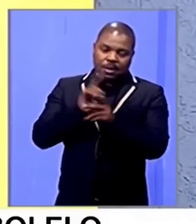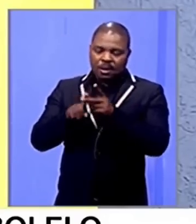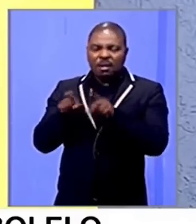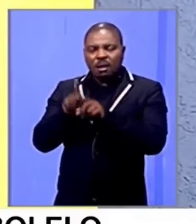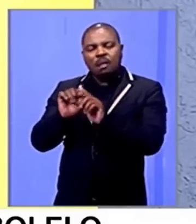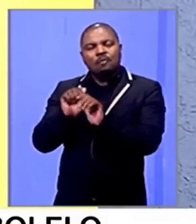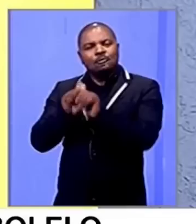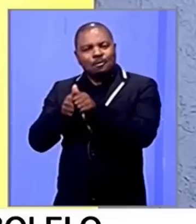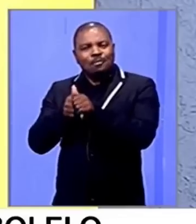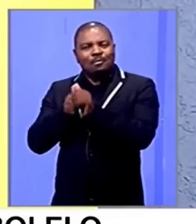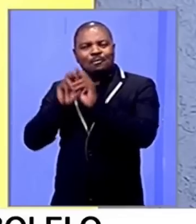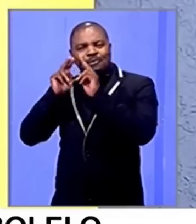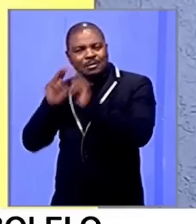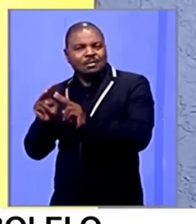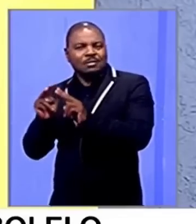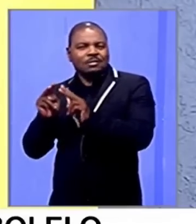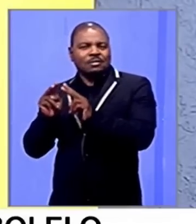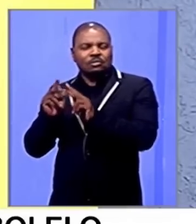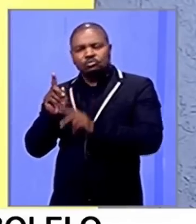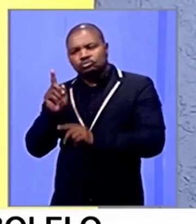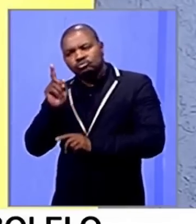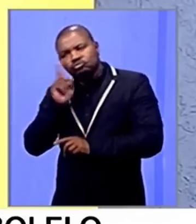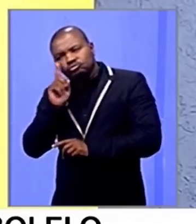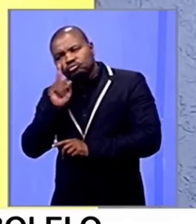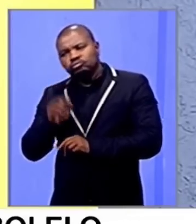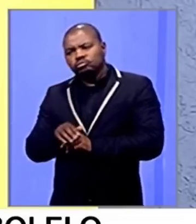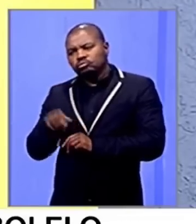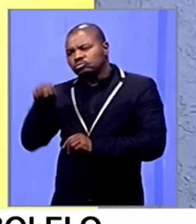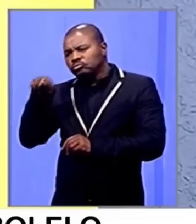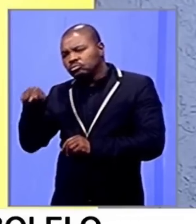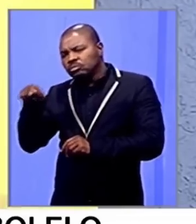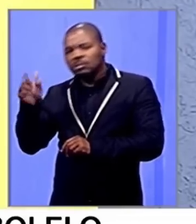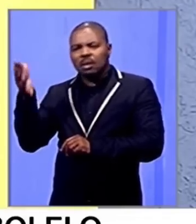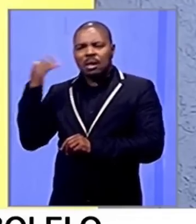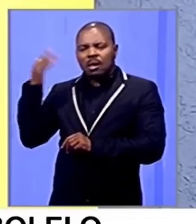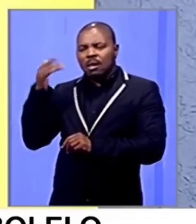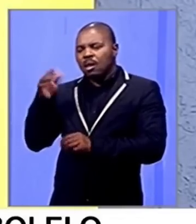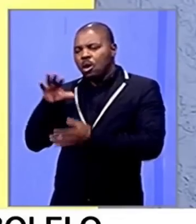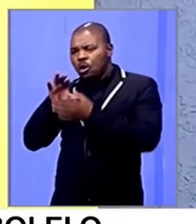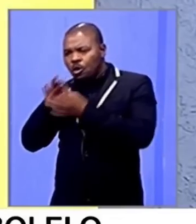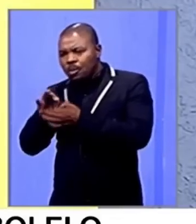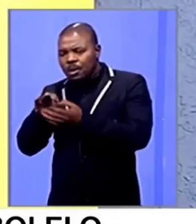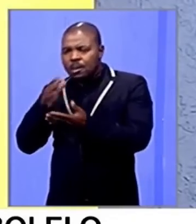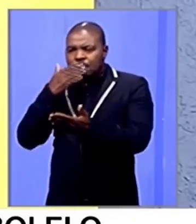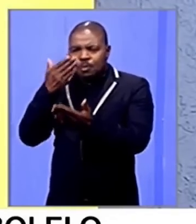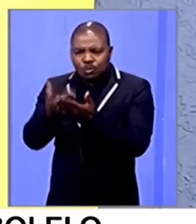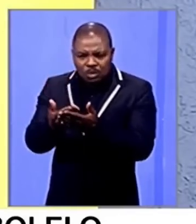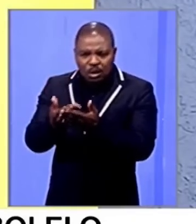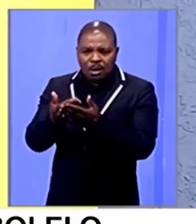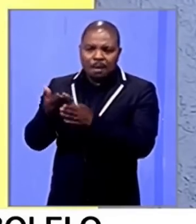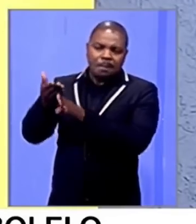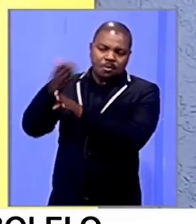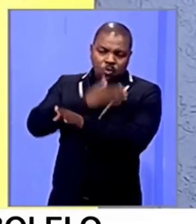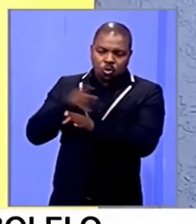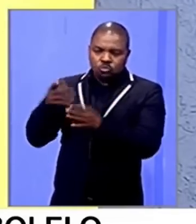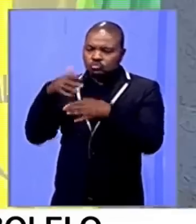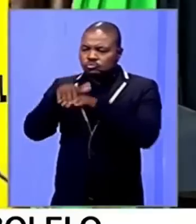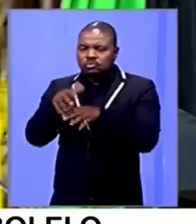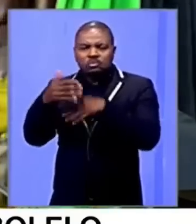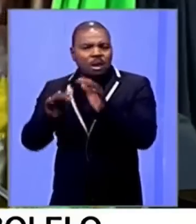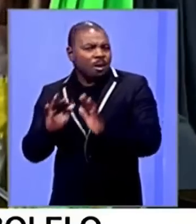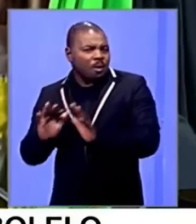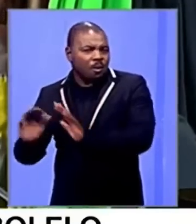follow-up visit to look at the commitments and the recommendations and proposals that were made in that